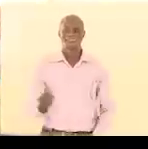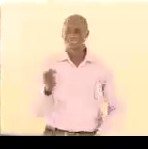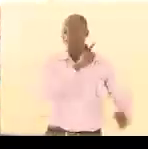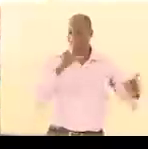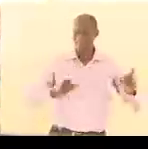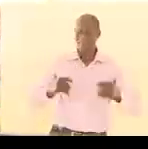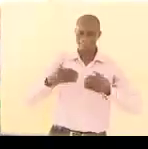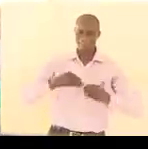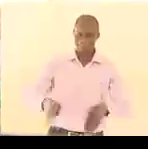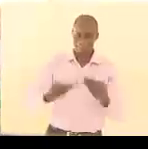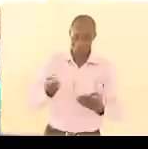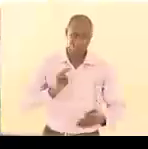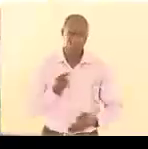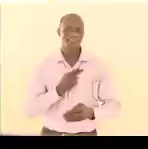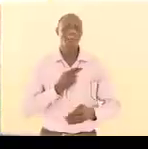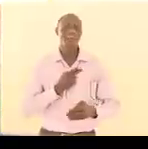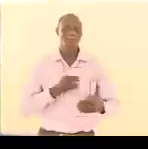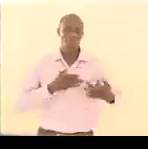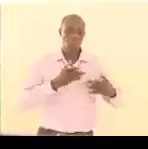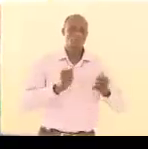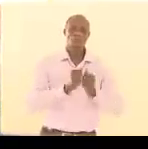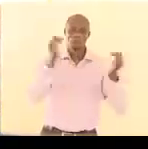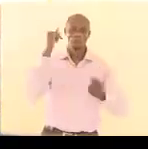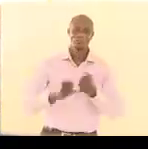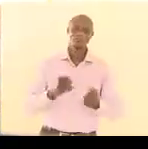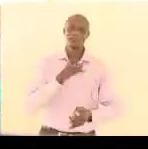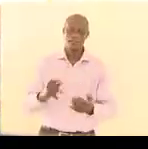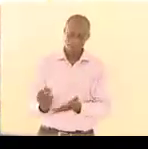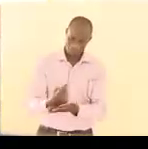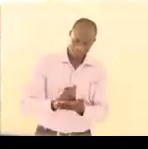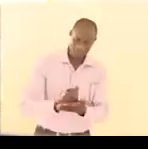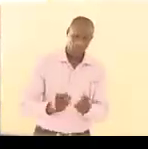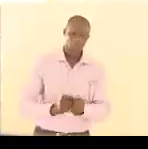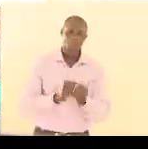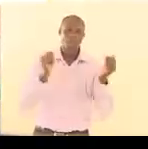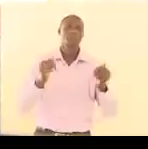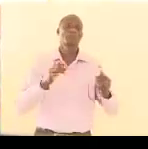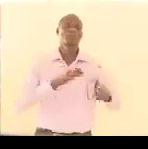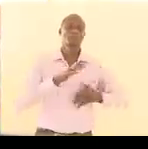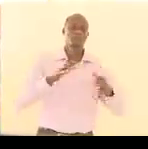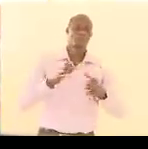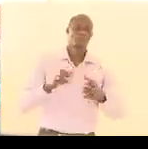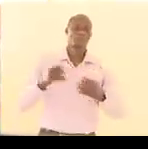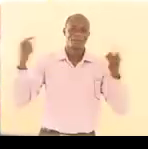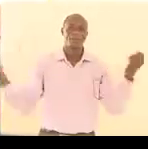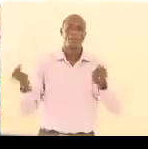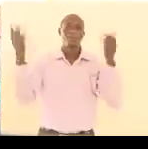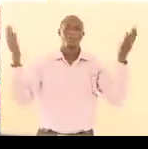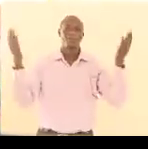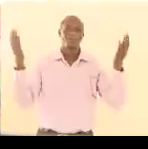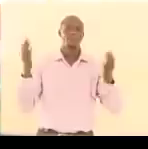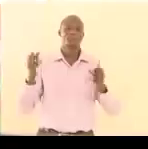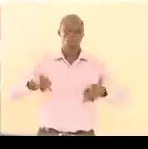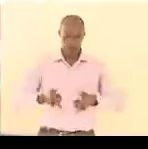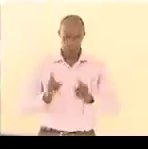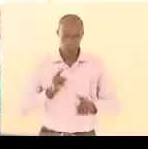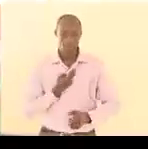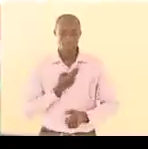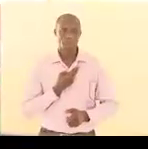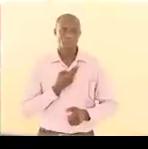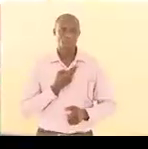The Lord has offered us his endless mercy and treasures of his indescribable compassion. Hallelujah.